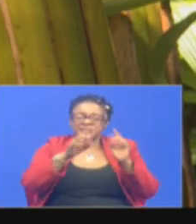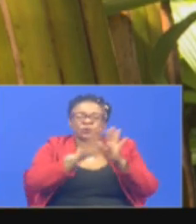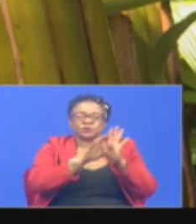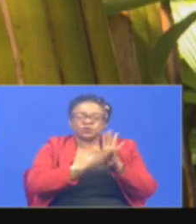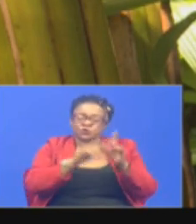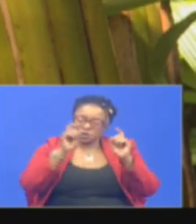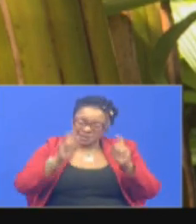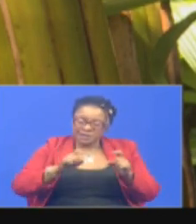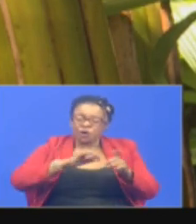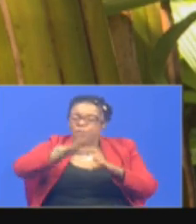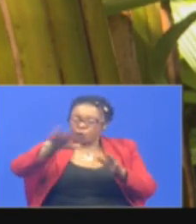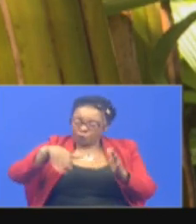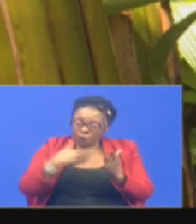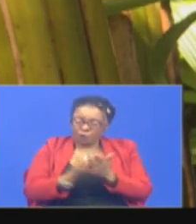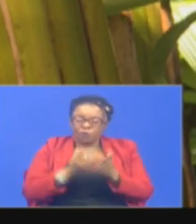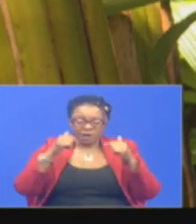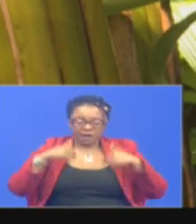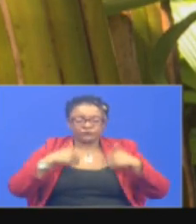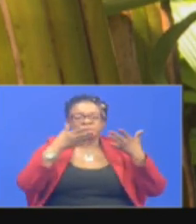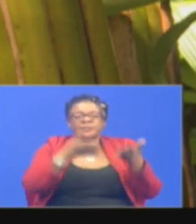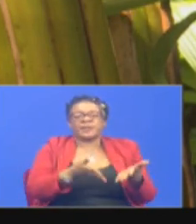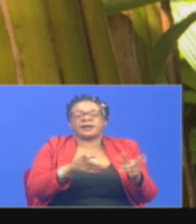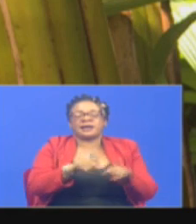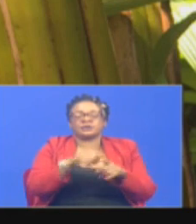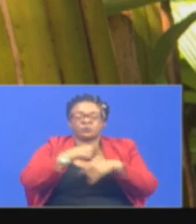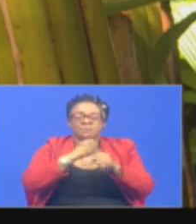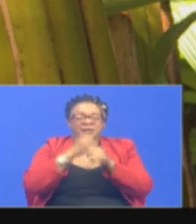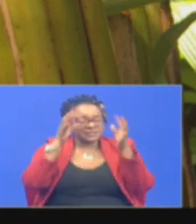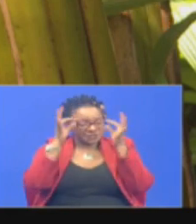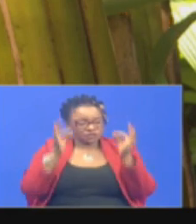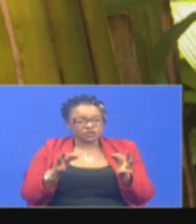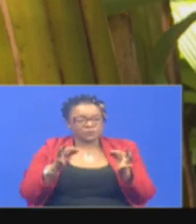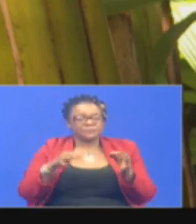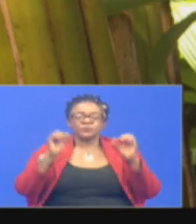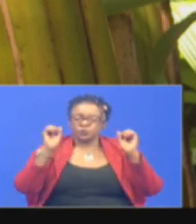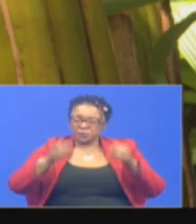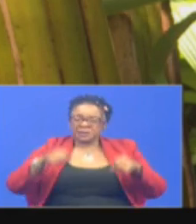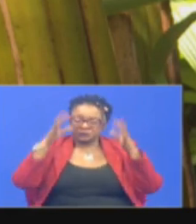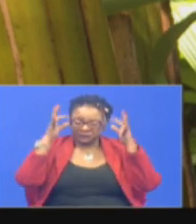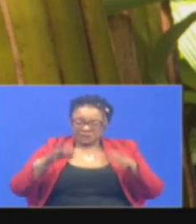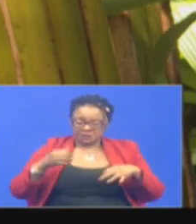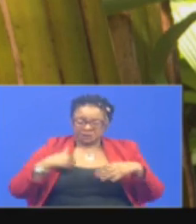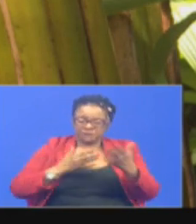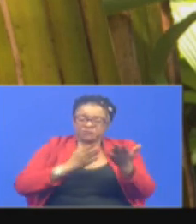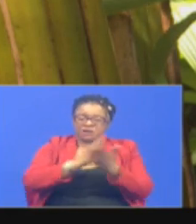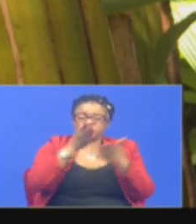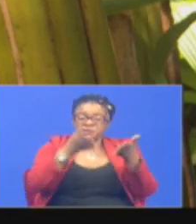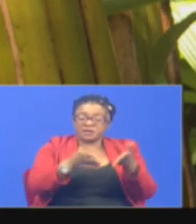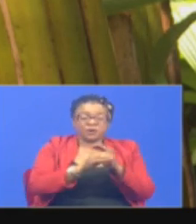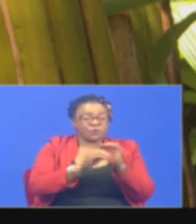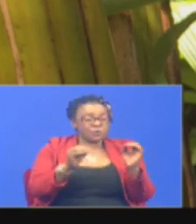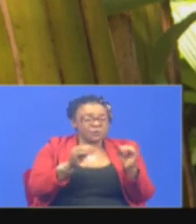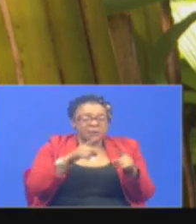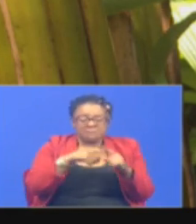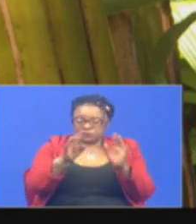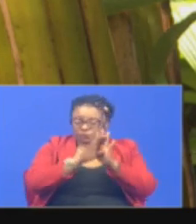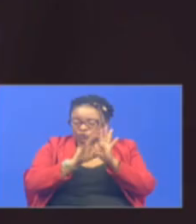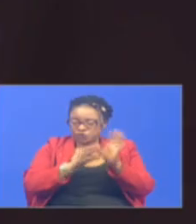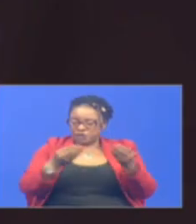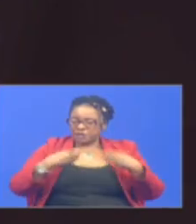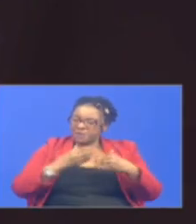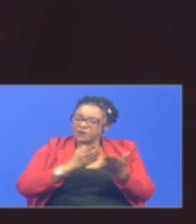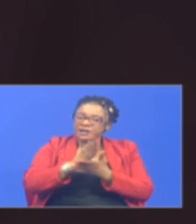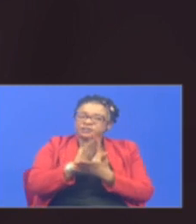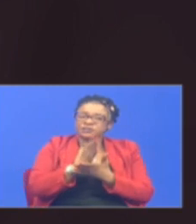table as we're making these decisions. You can't decide that I have no right to be on this table when the constitution gives me a right to be on it.